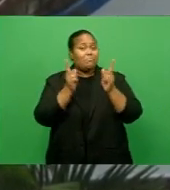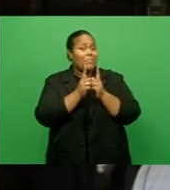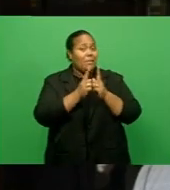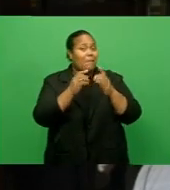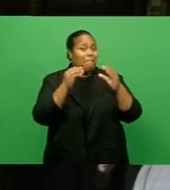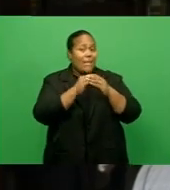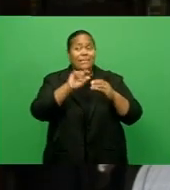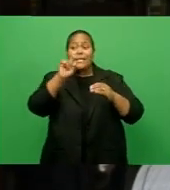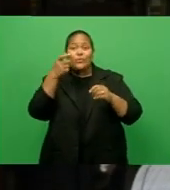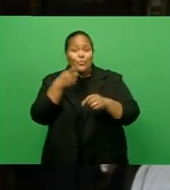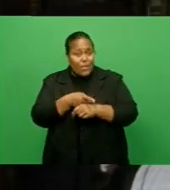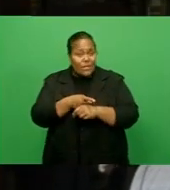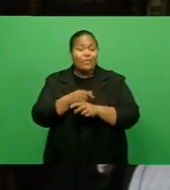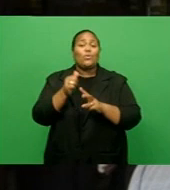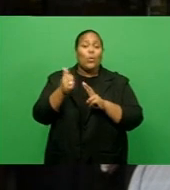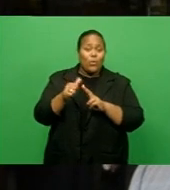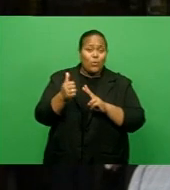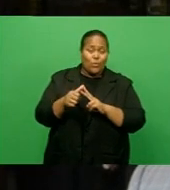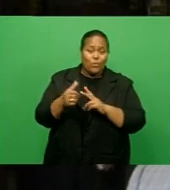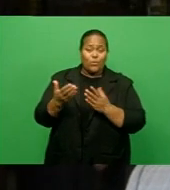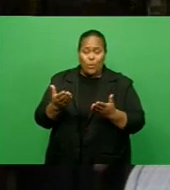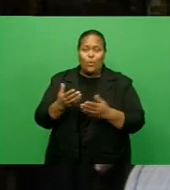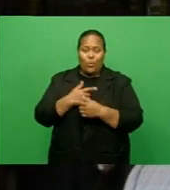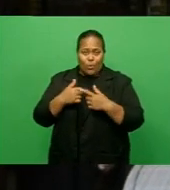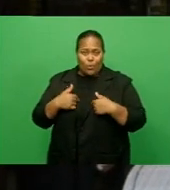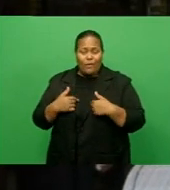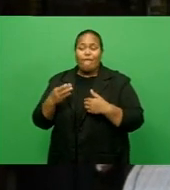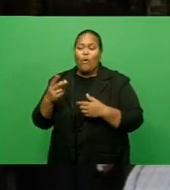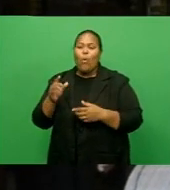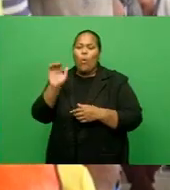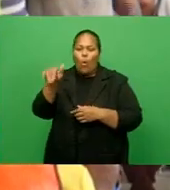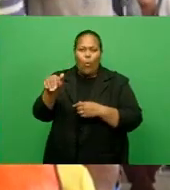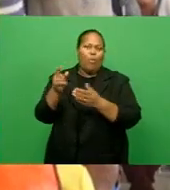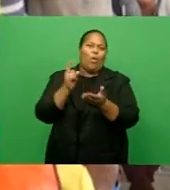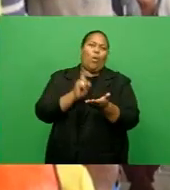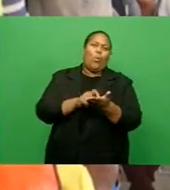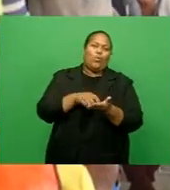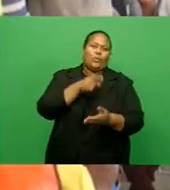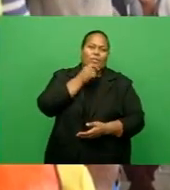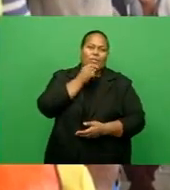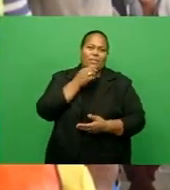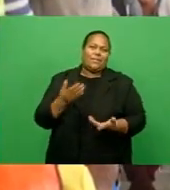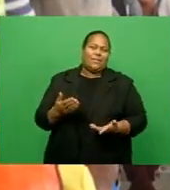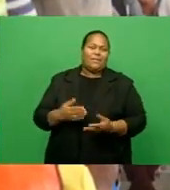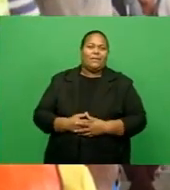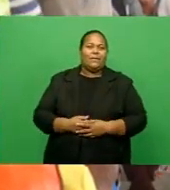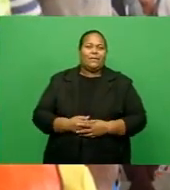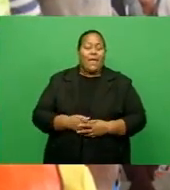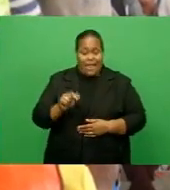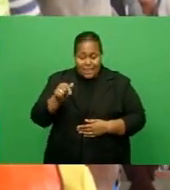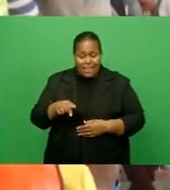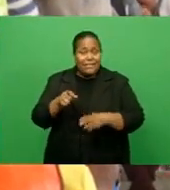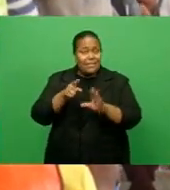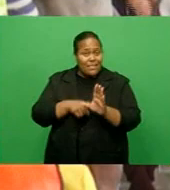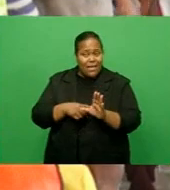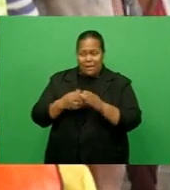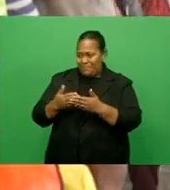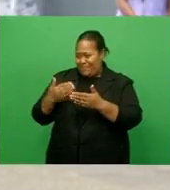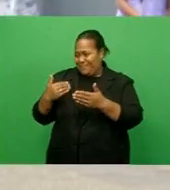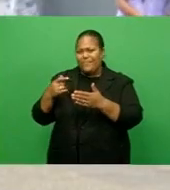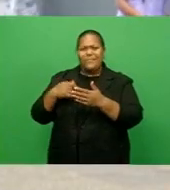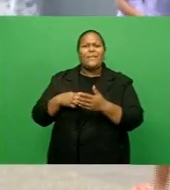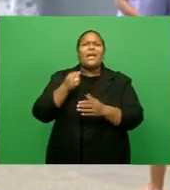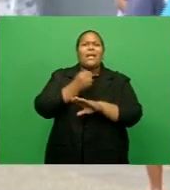also resolving this matter pertaining to, in particular, home mortgages. Earlier this year, the government convinced banks and hire